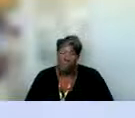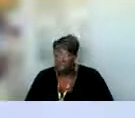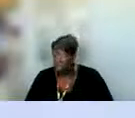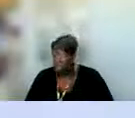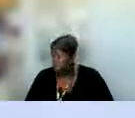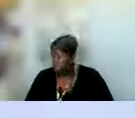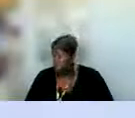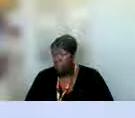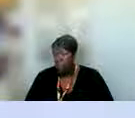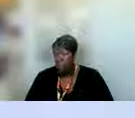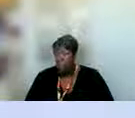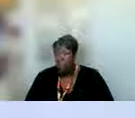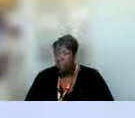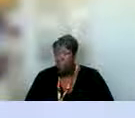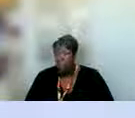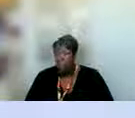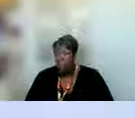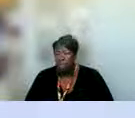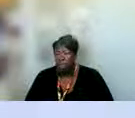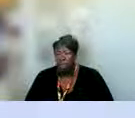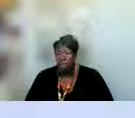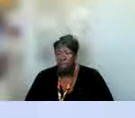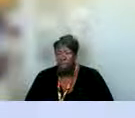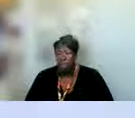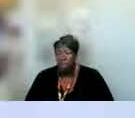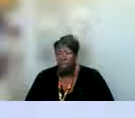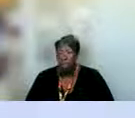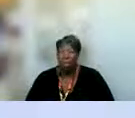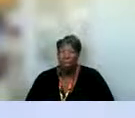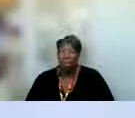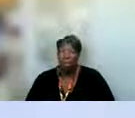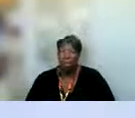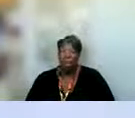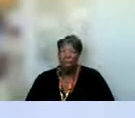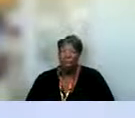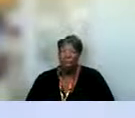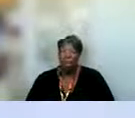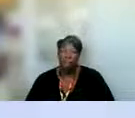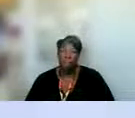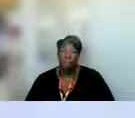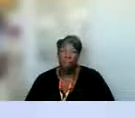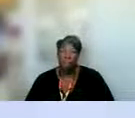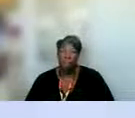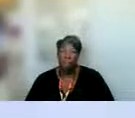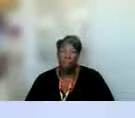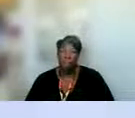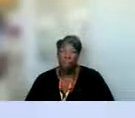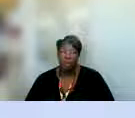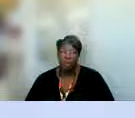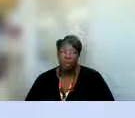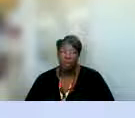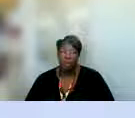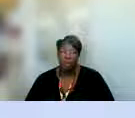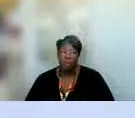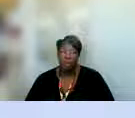this information session, and I believe that our slides should have addressed most of your questions.